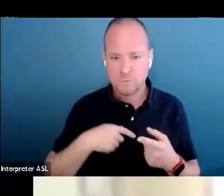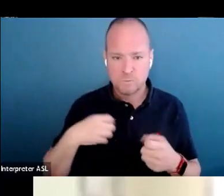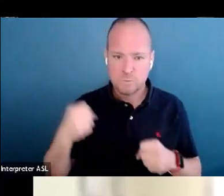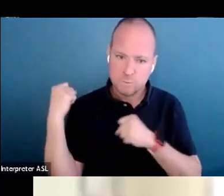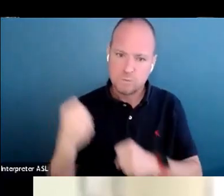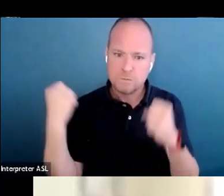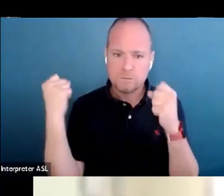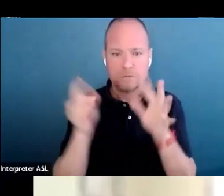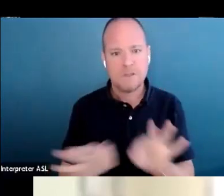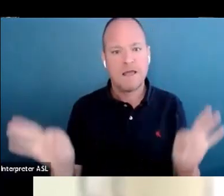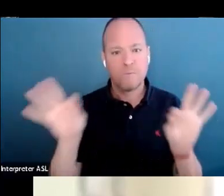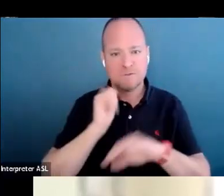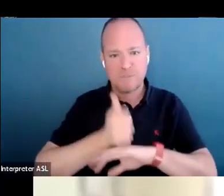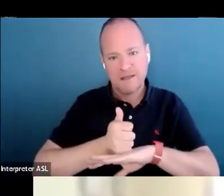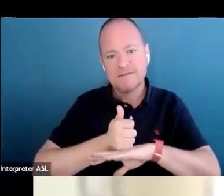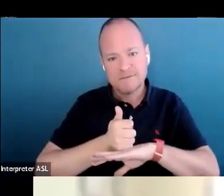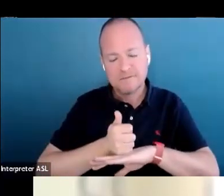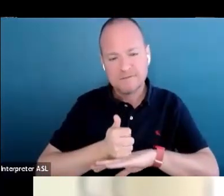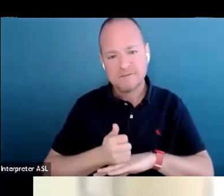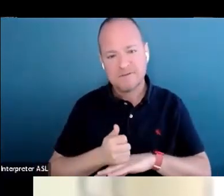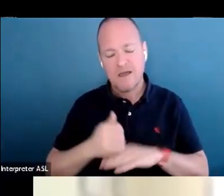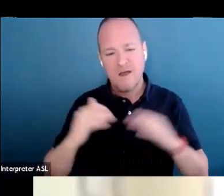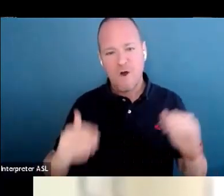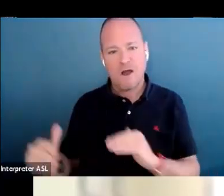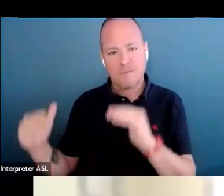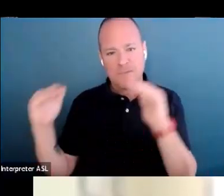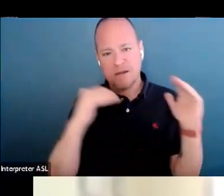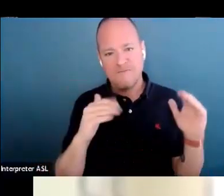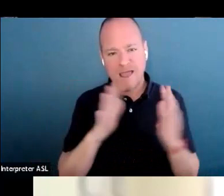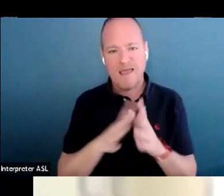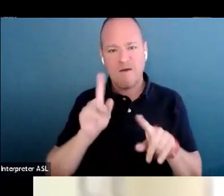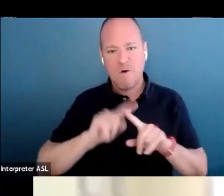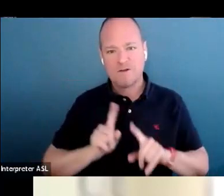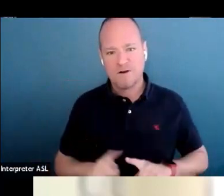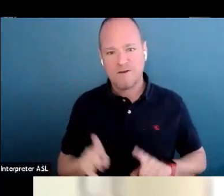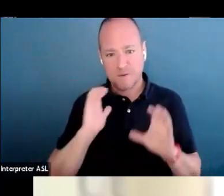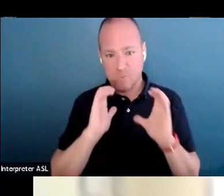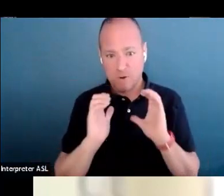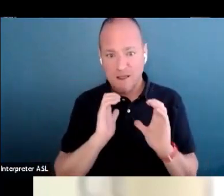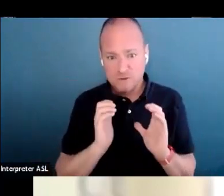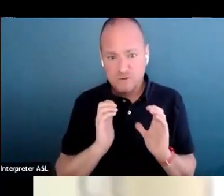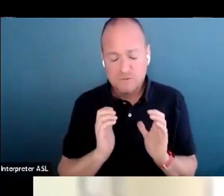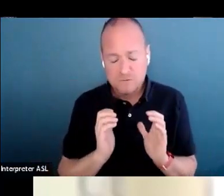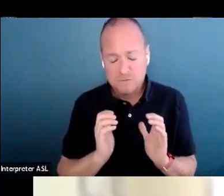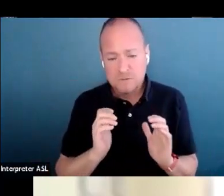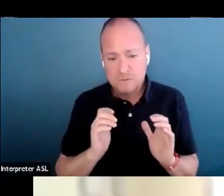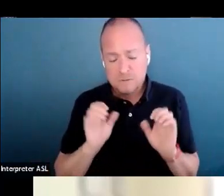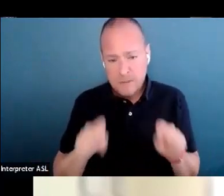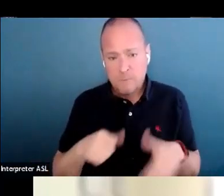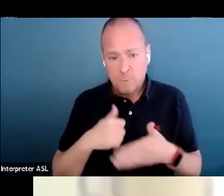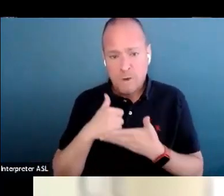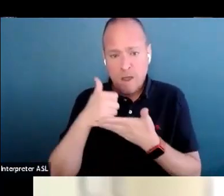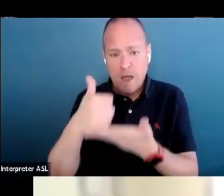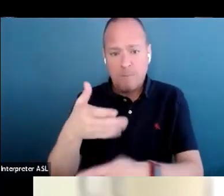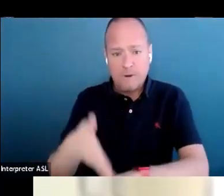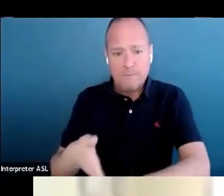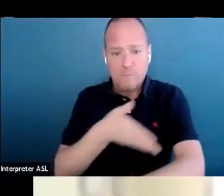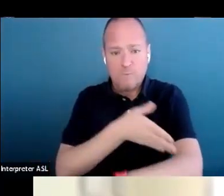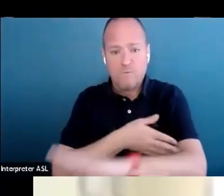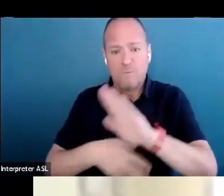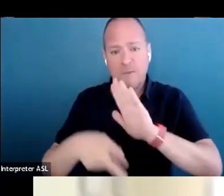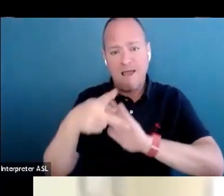robust language-based augmentative and alternative communication in order to help improve